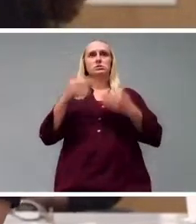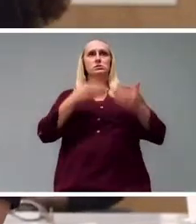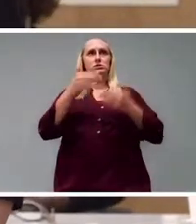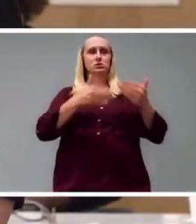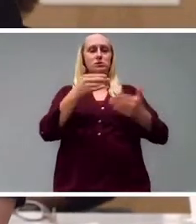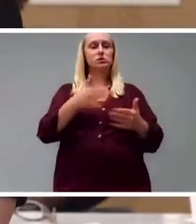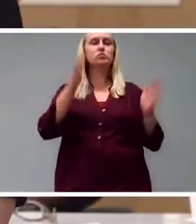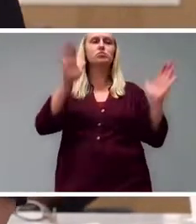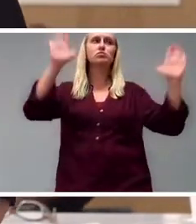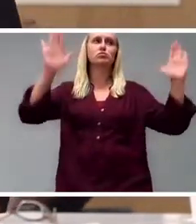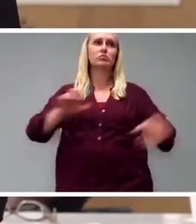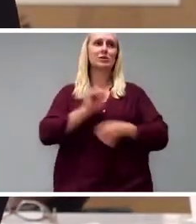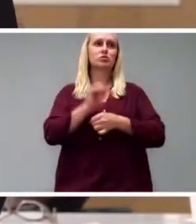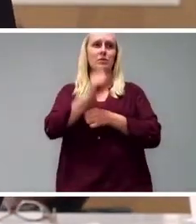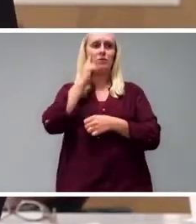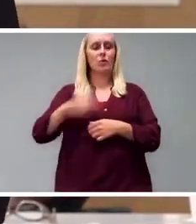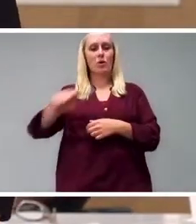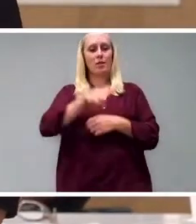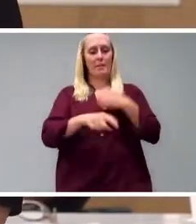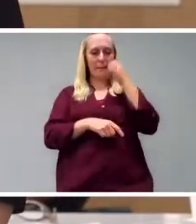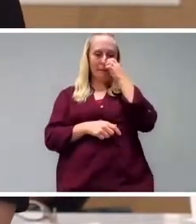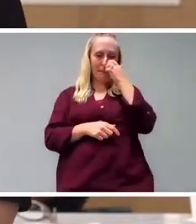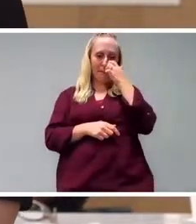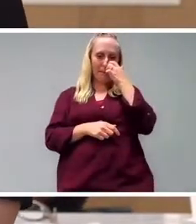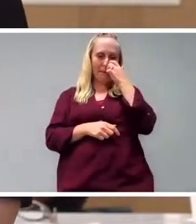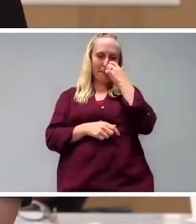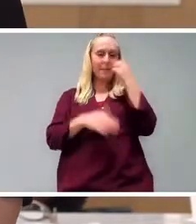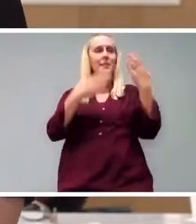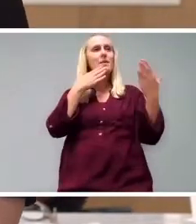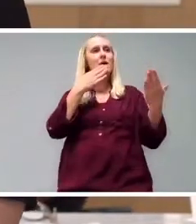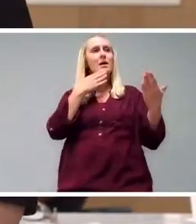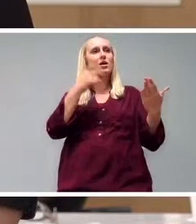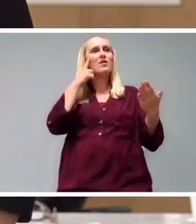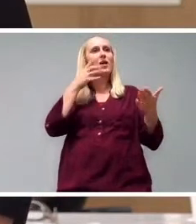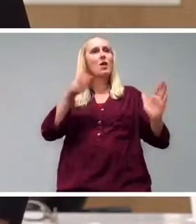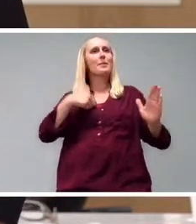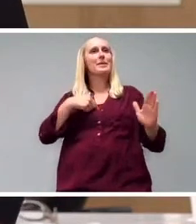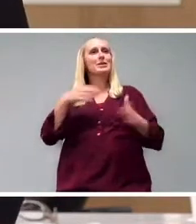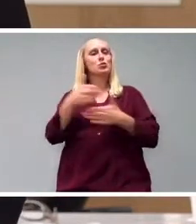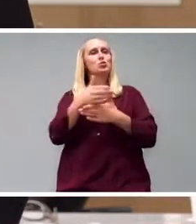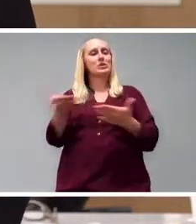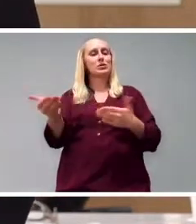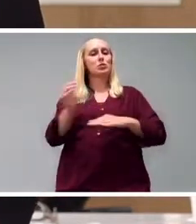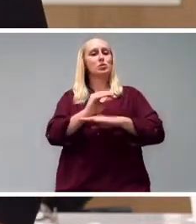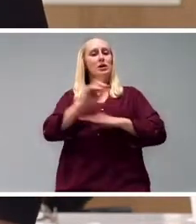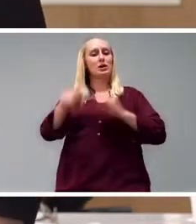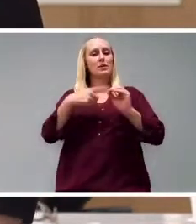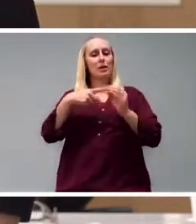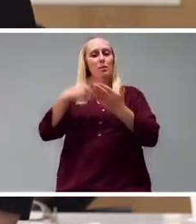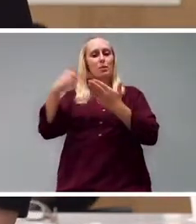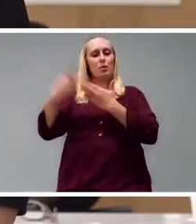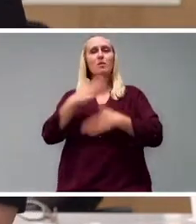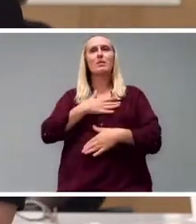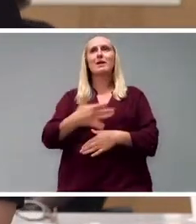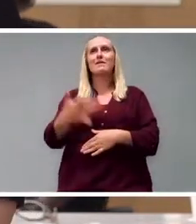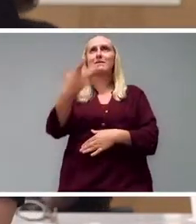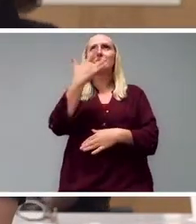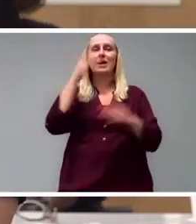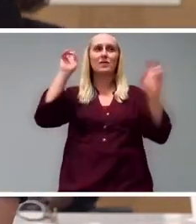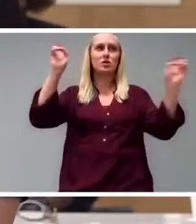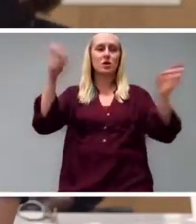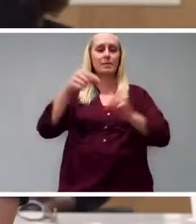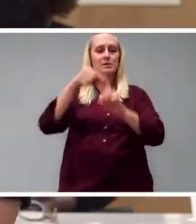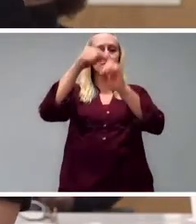to you. Thank you for being able to allow me to share tonight about our programs. It's one of my favorite topics in special